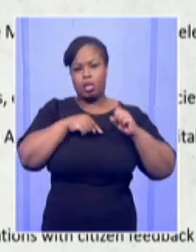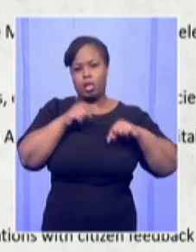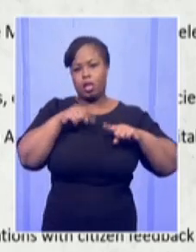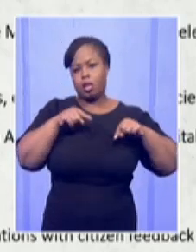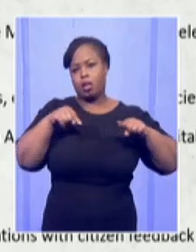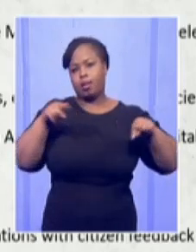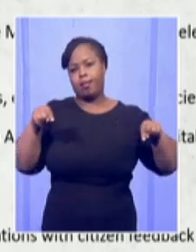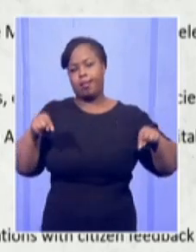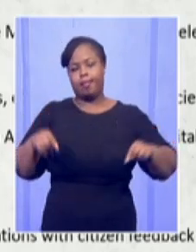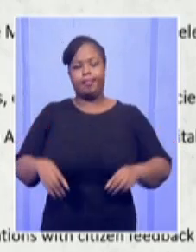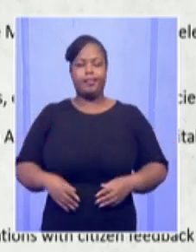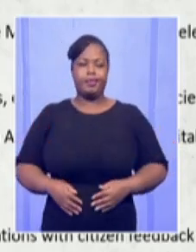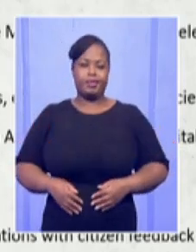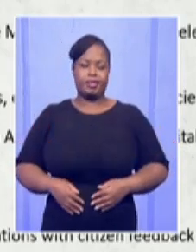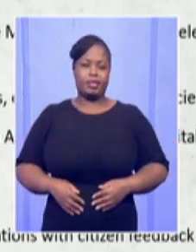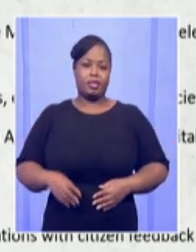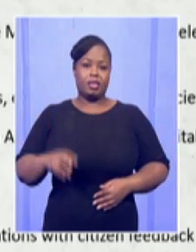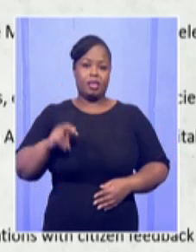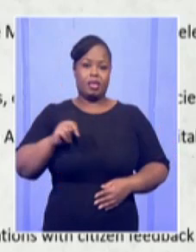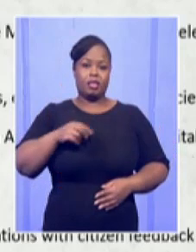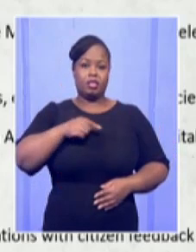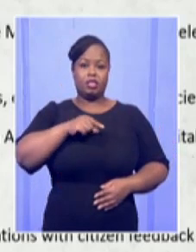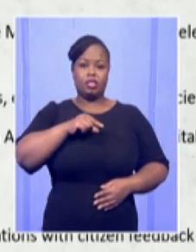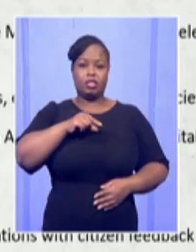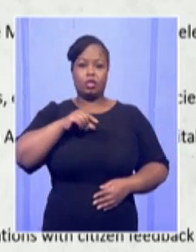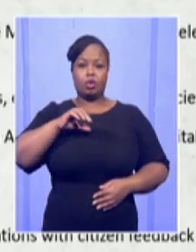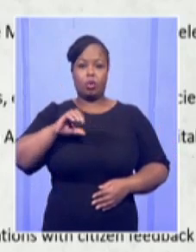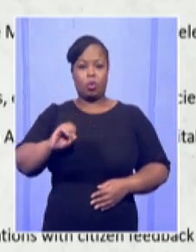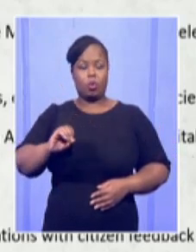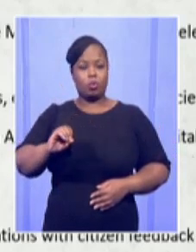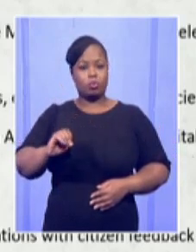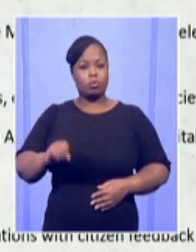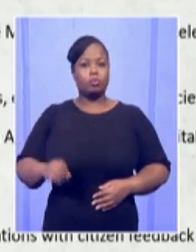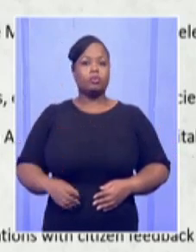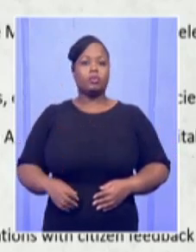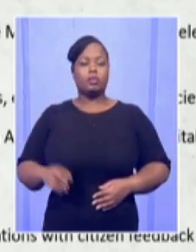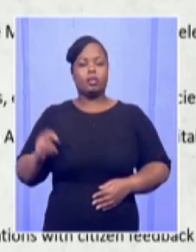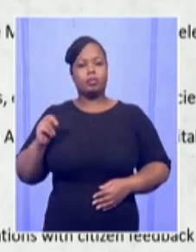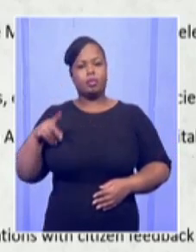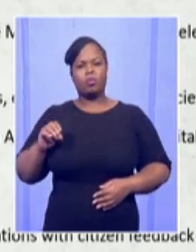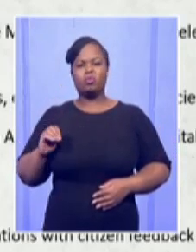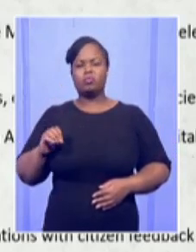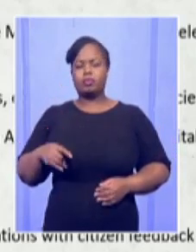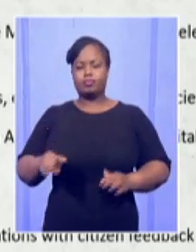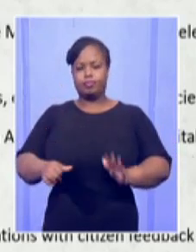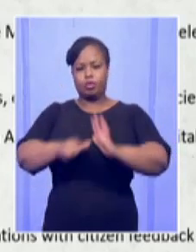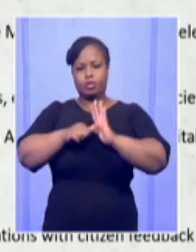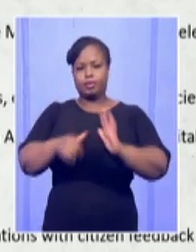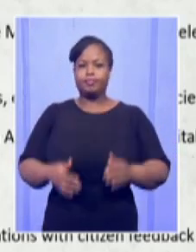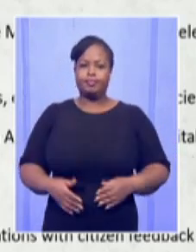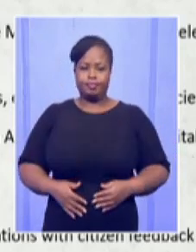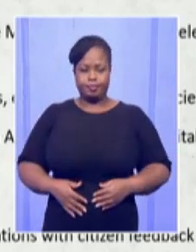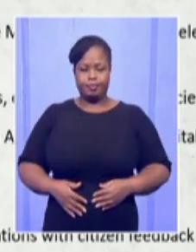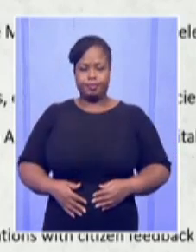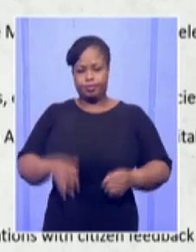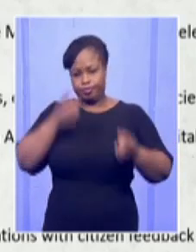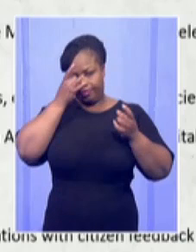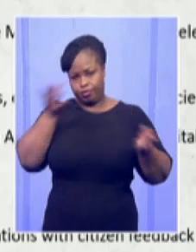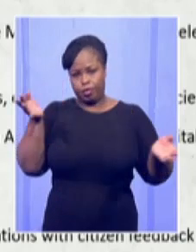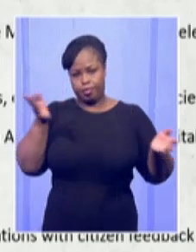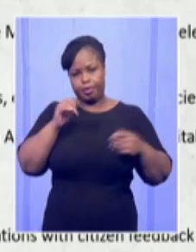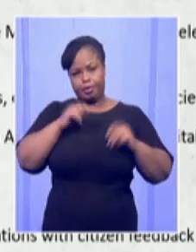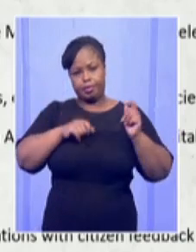role of civil society organizations, which was a very important channel to transmitting information